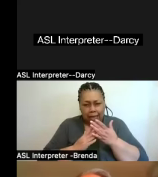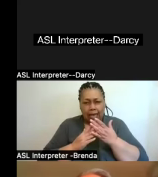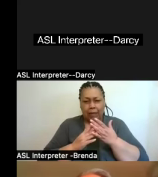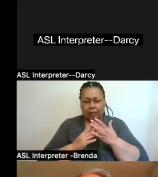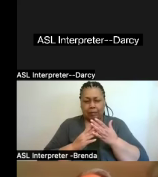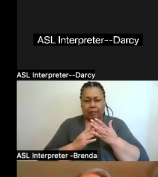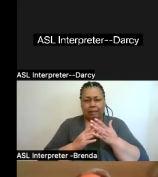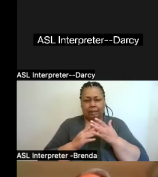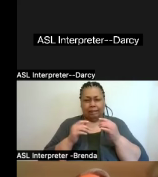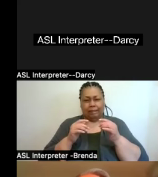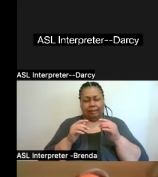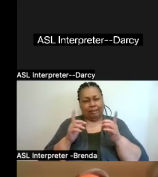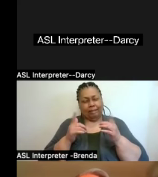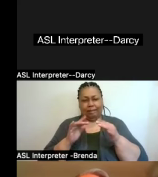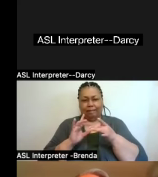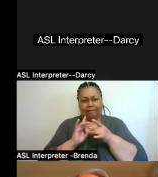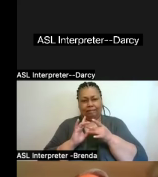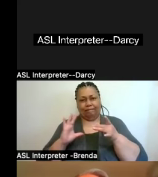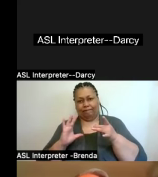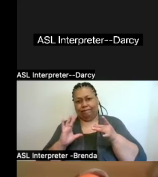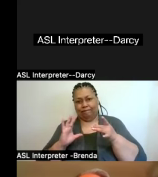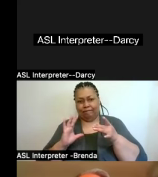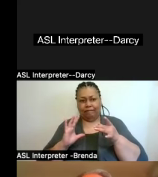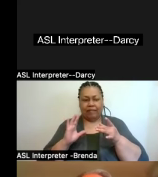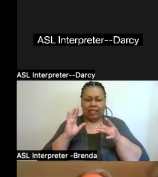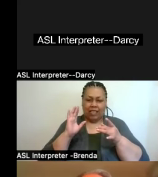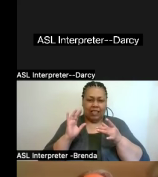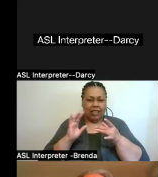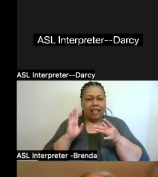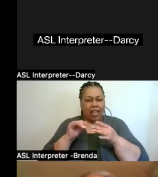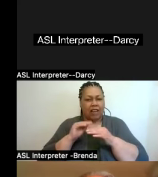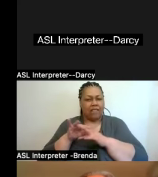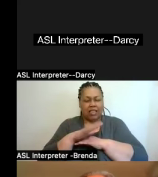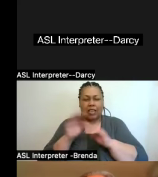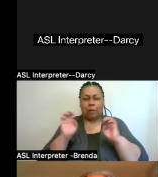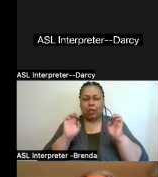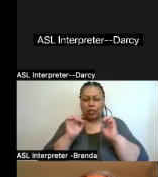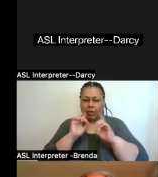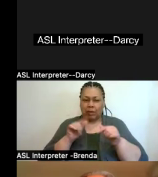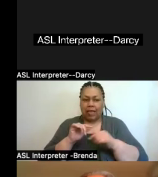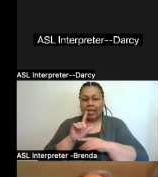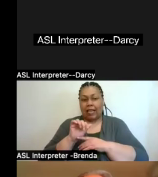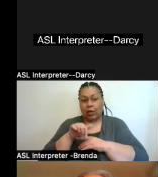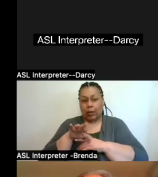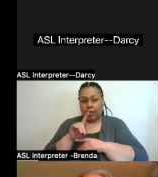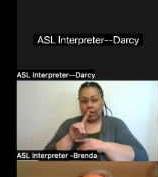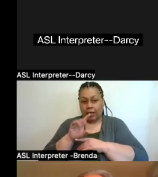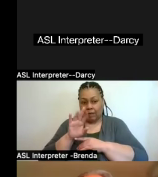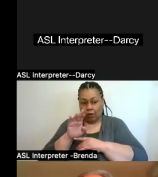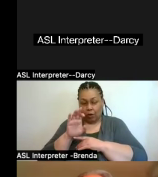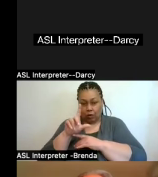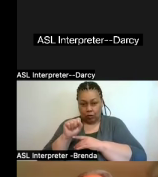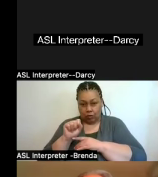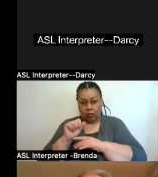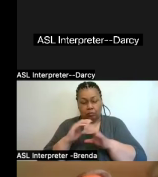several hours, which affects immediate emergency response. And liquid fuel pipelines performed reasonably